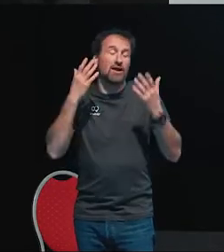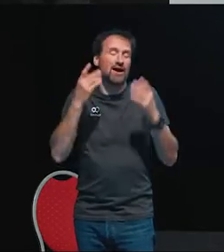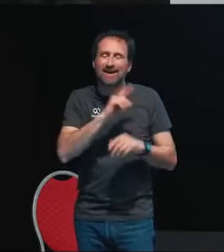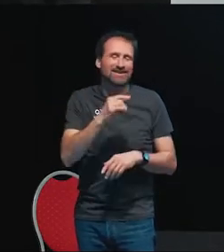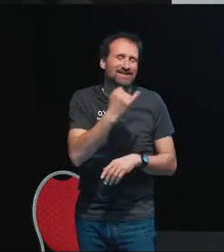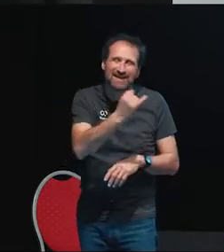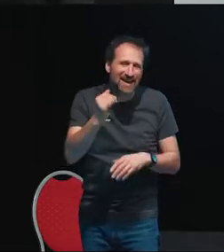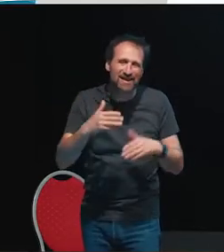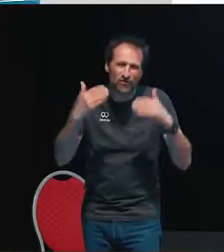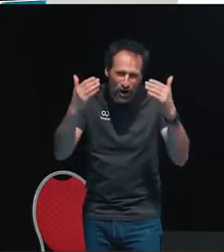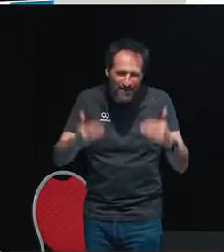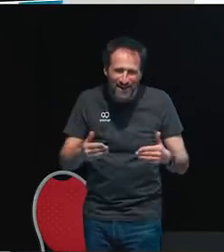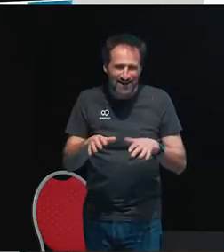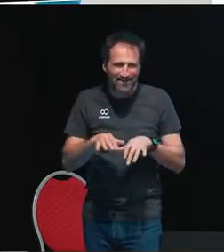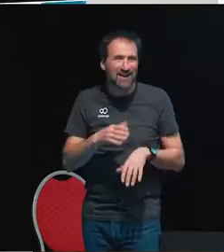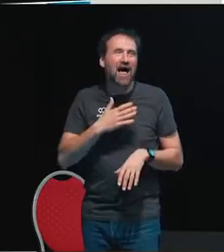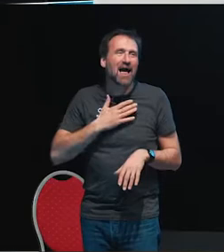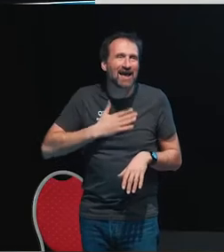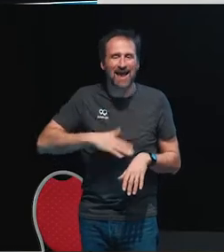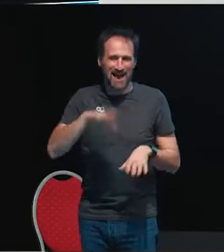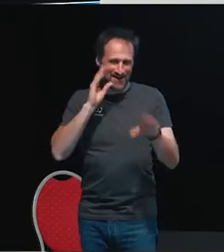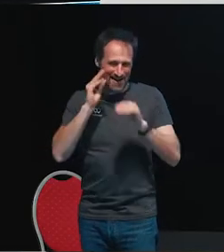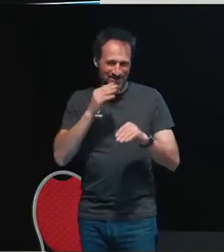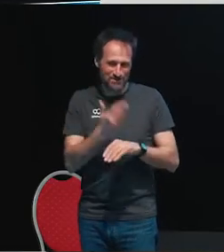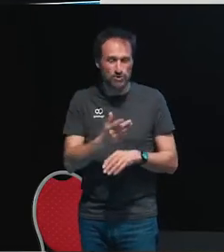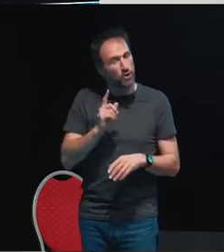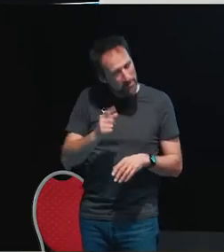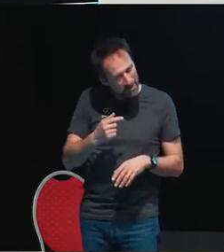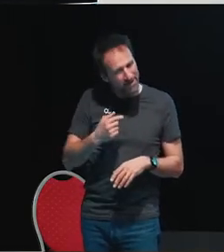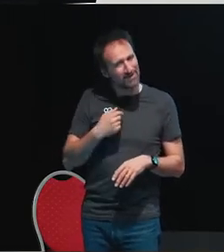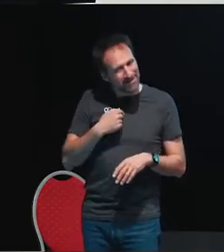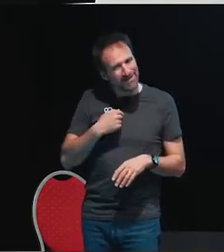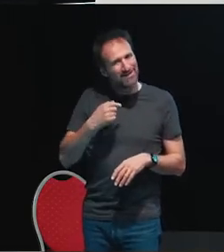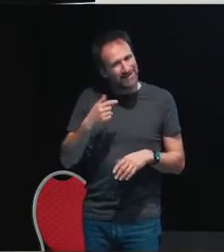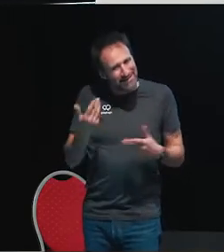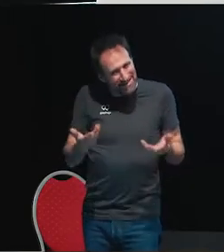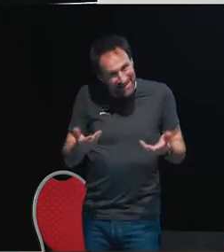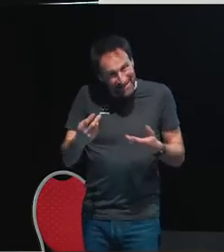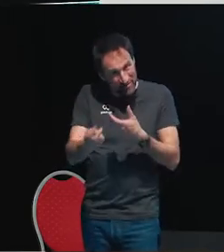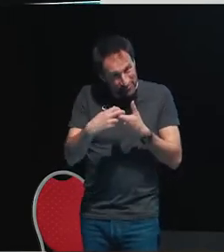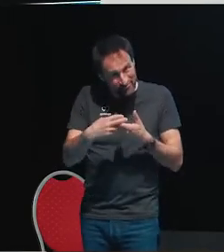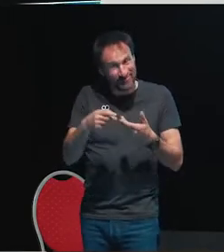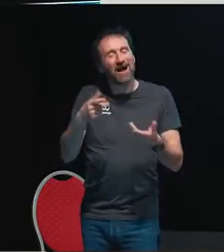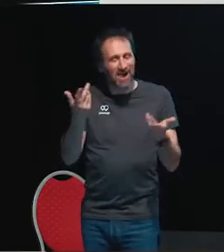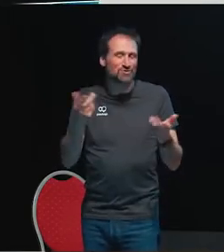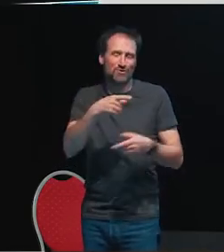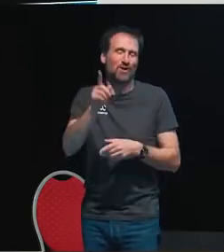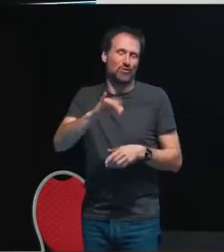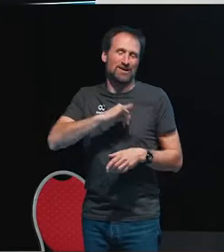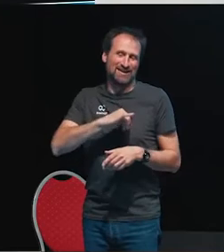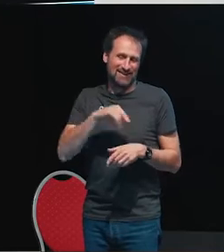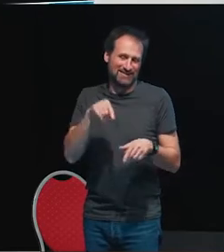interested in but I hope why you're listening to this talk is because you're different you're interested in these tools and I would encourage you it's totally